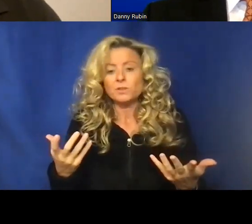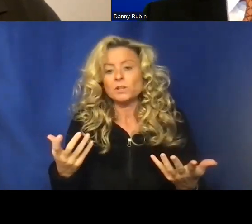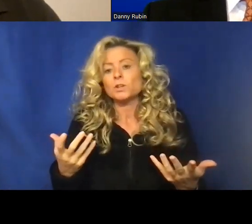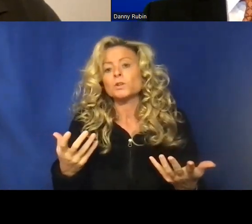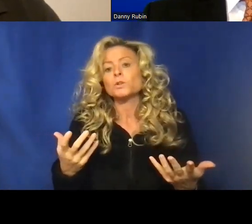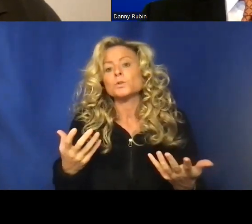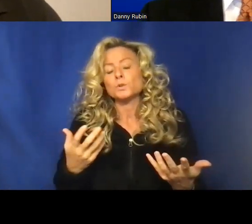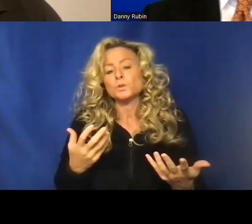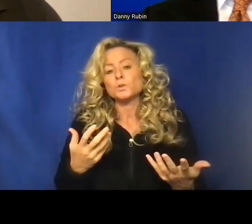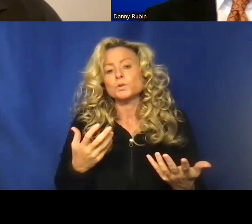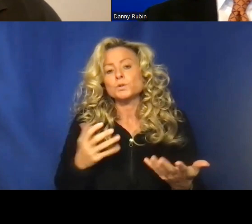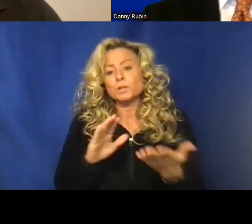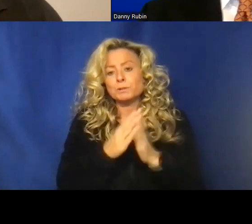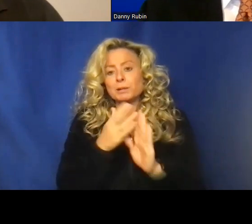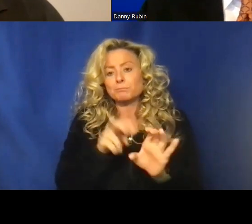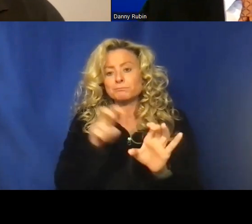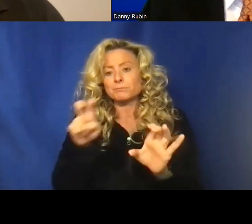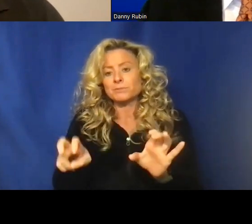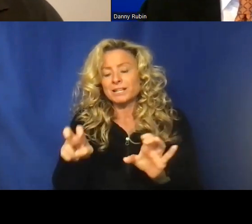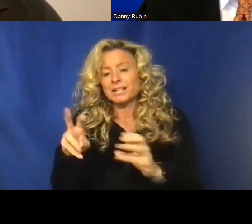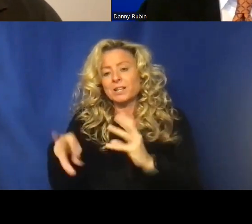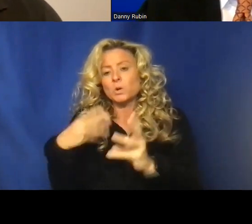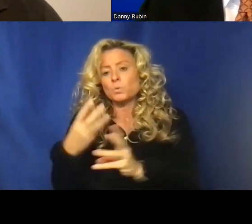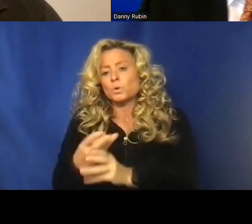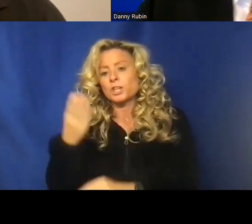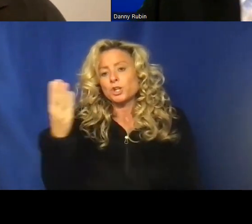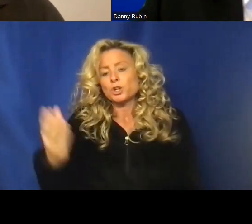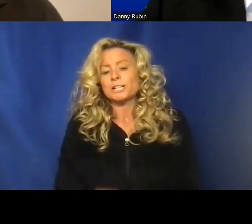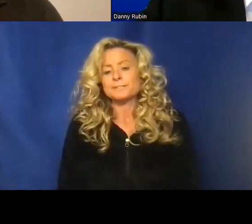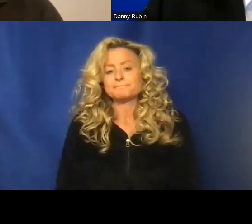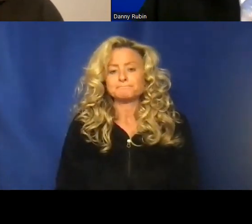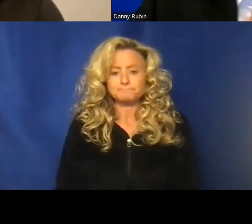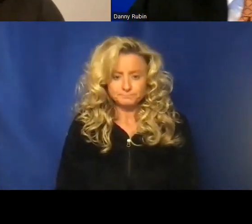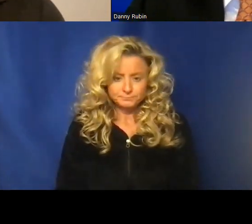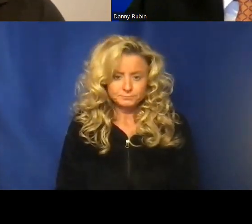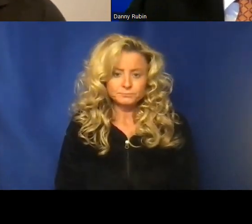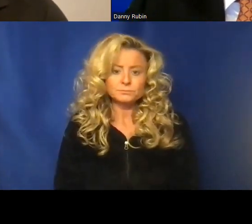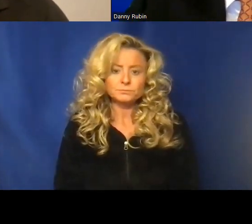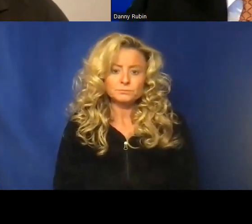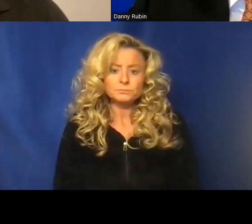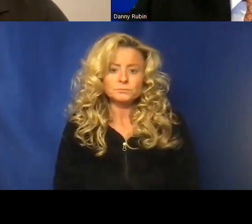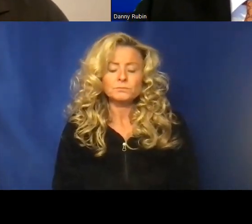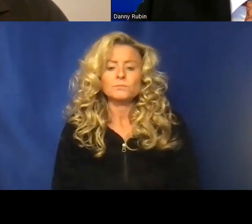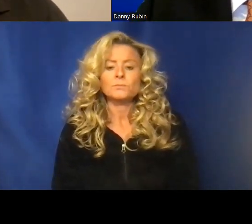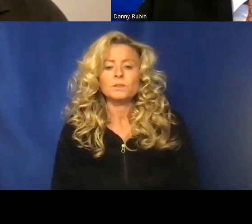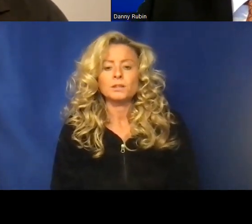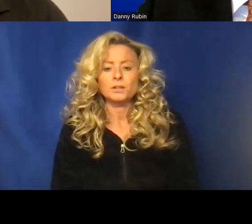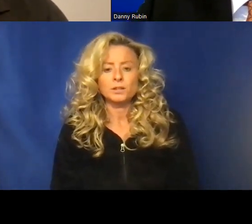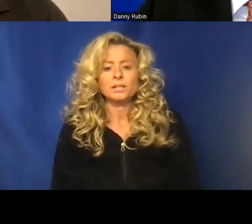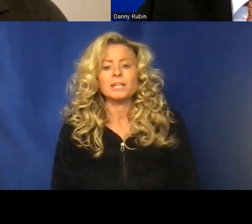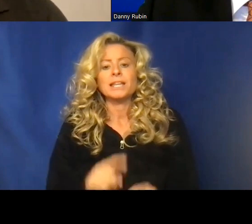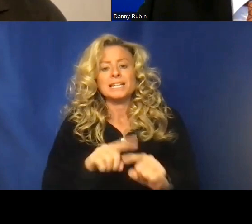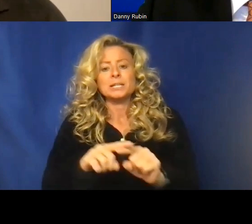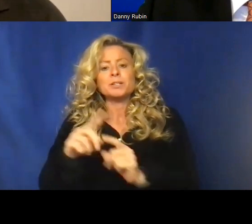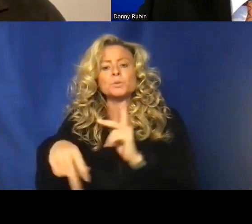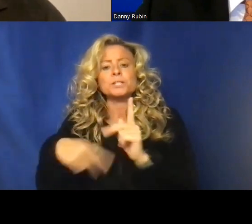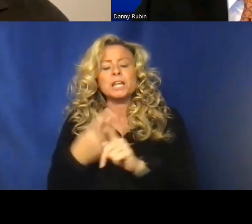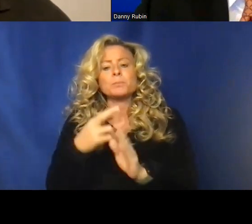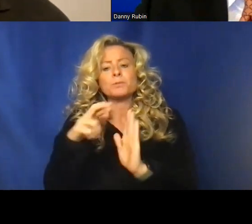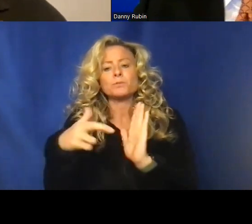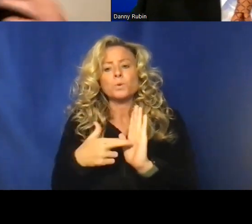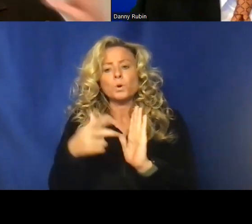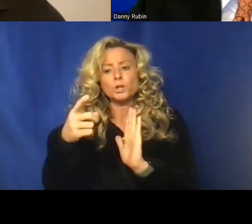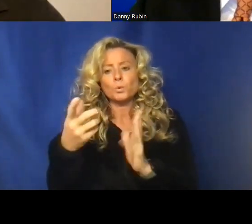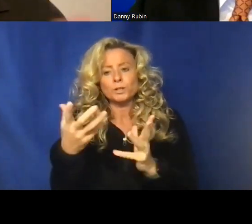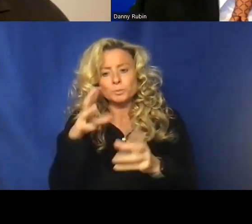out of school and jump into the kind of world where you are? Yeah, it ultimately depends what type of role you want to play.